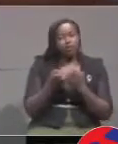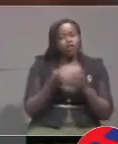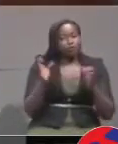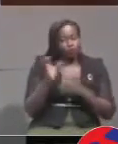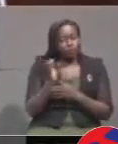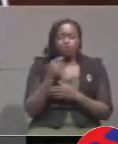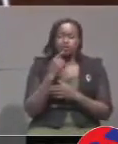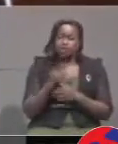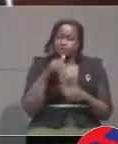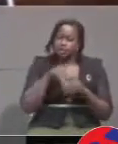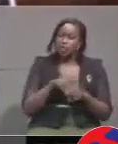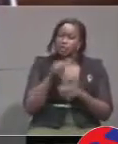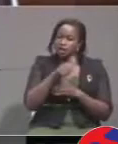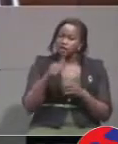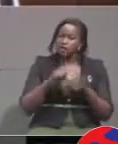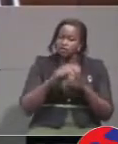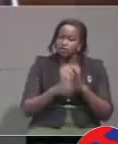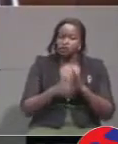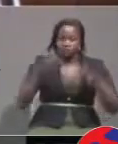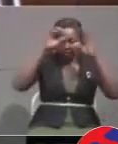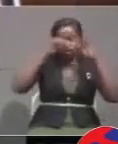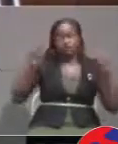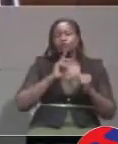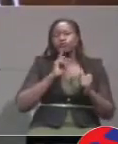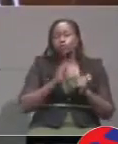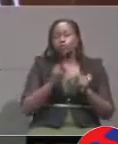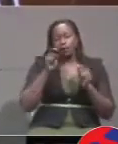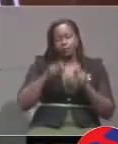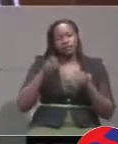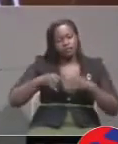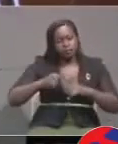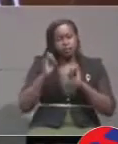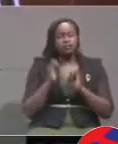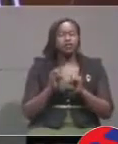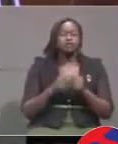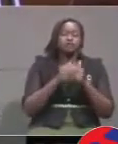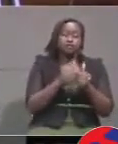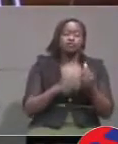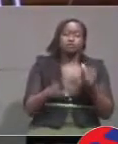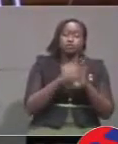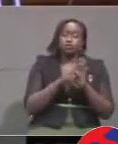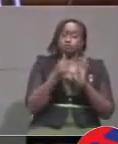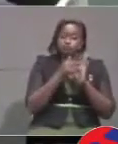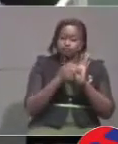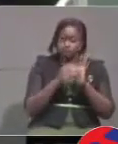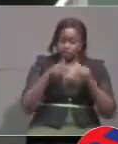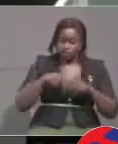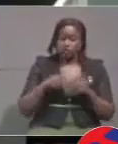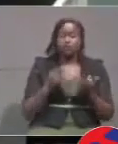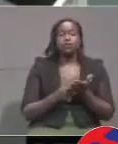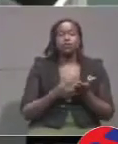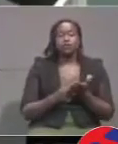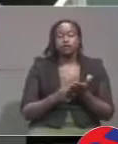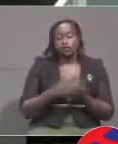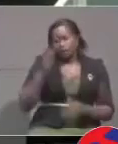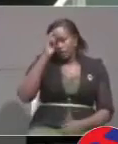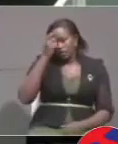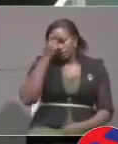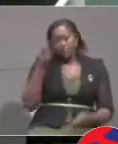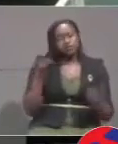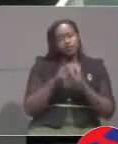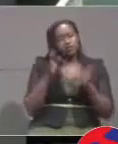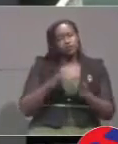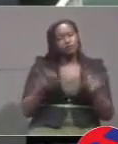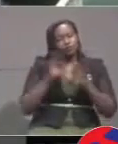their Obazivamu districts. So by the way, you're going to be able. Yeah, actually, I'm not defending. When